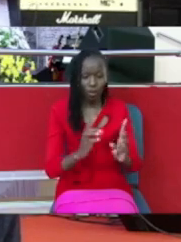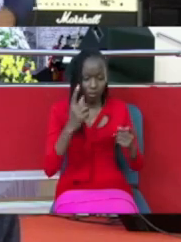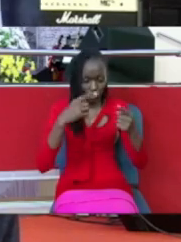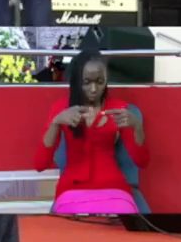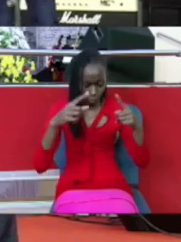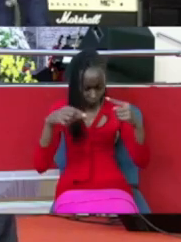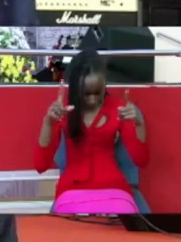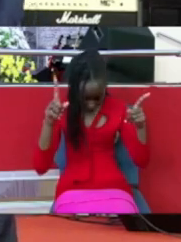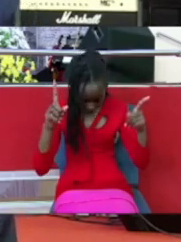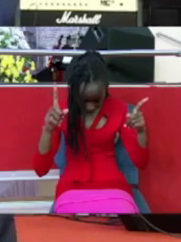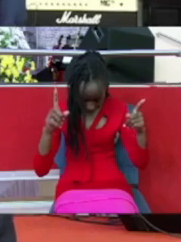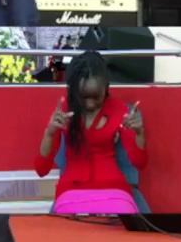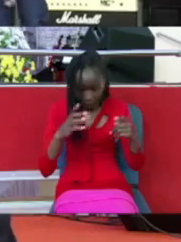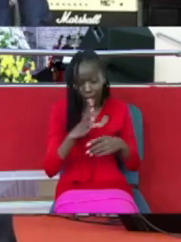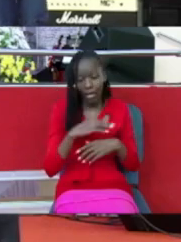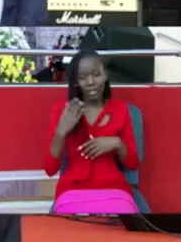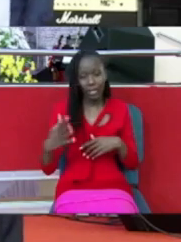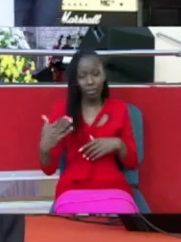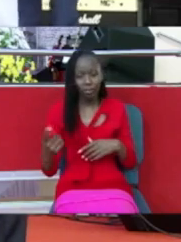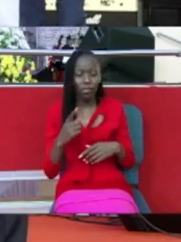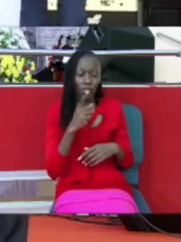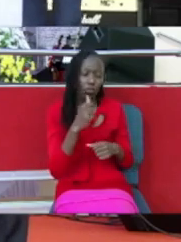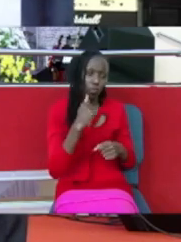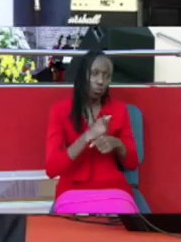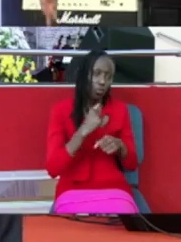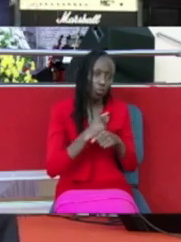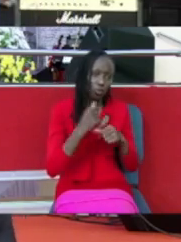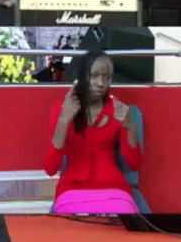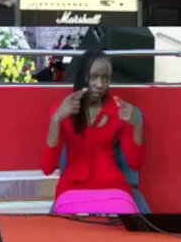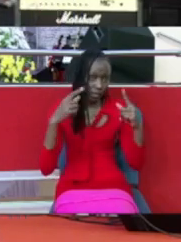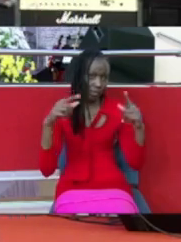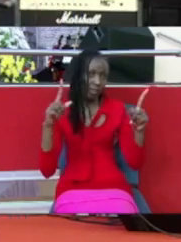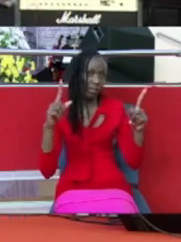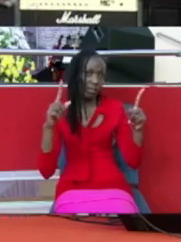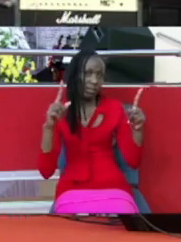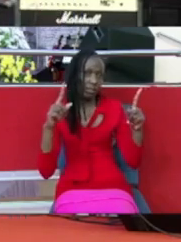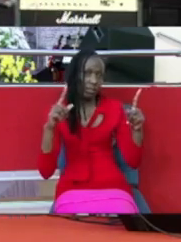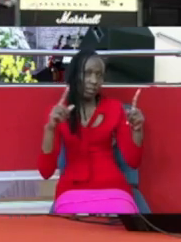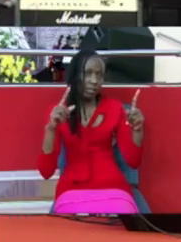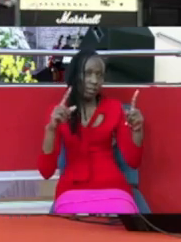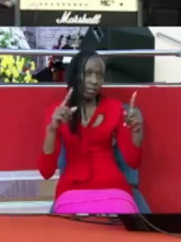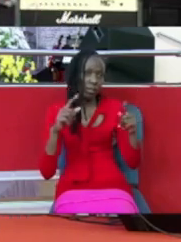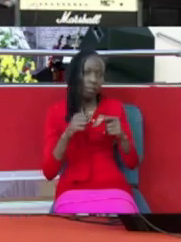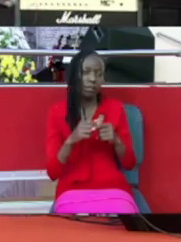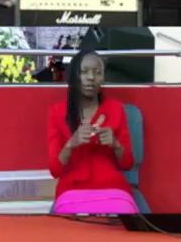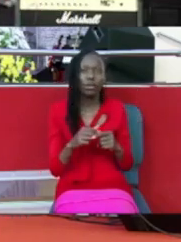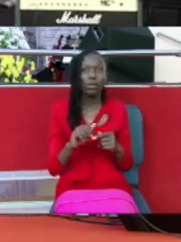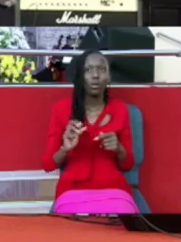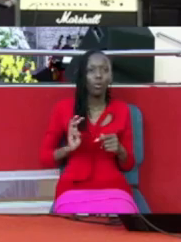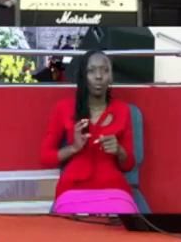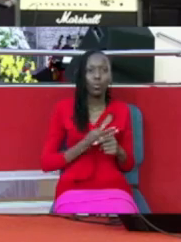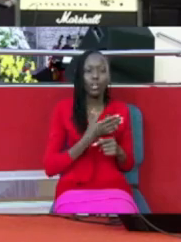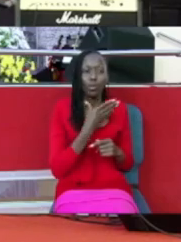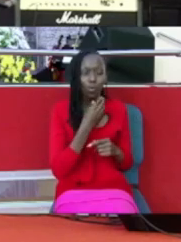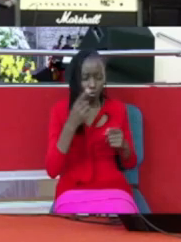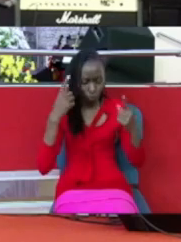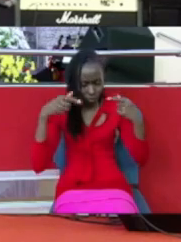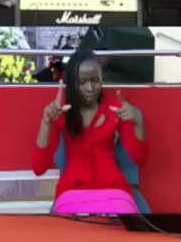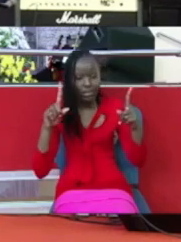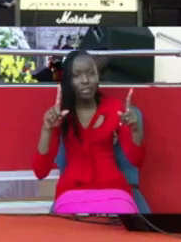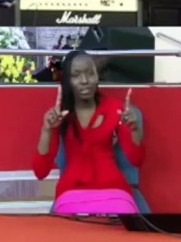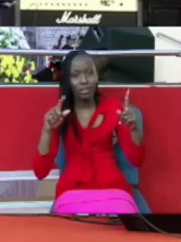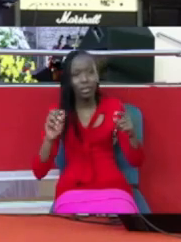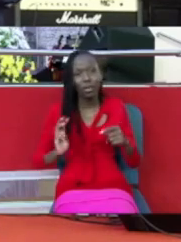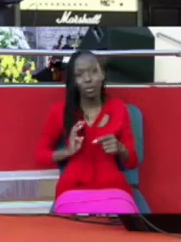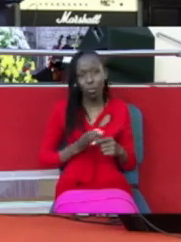prosperous. And everything you do will be successful. We want to be prosperous. We